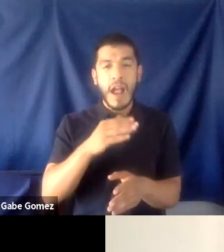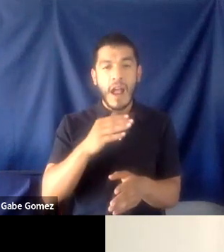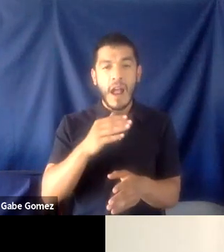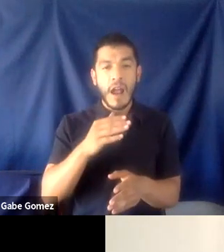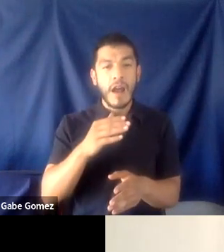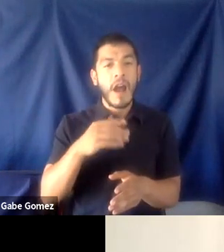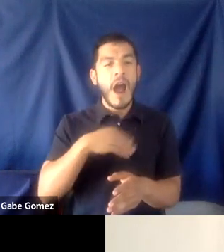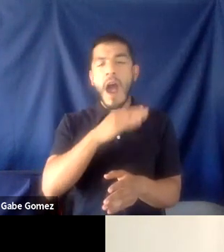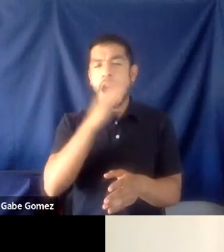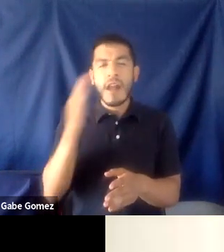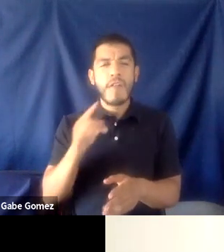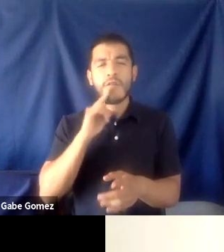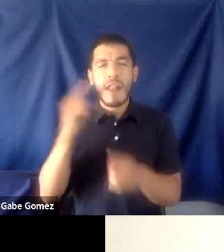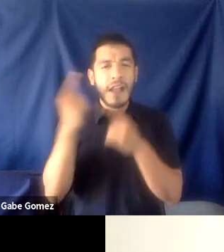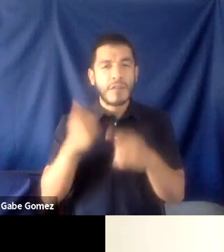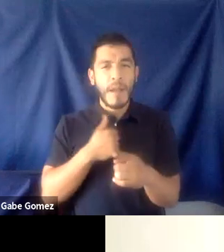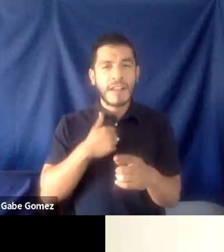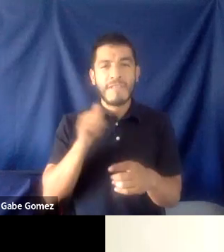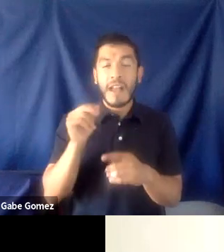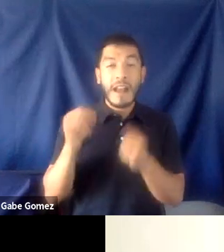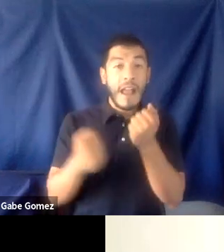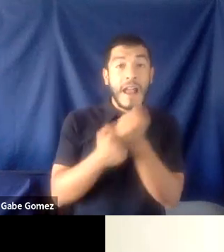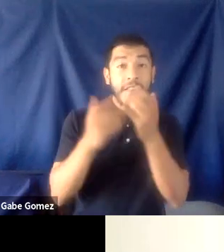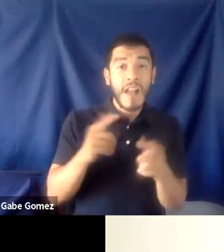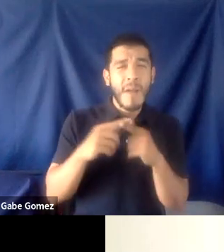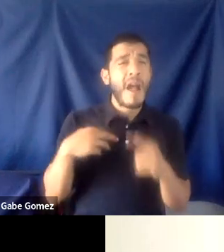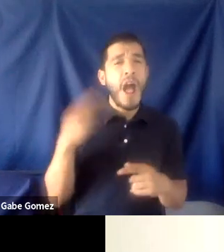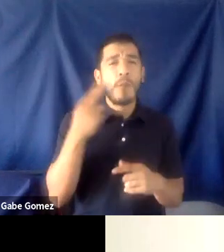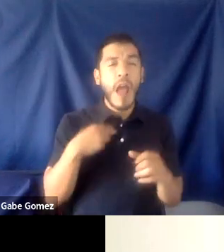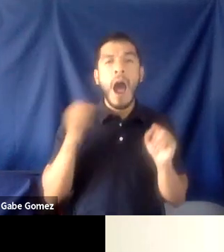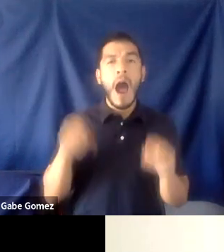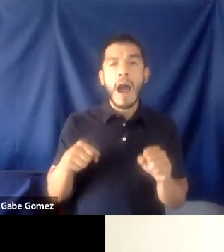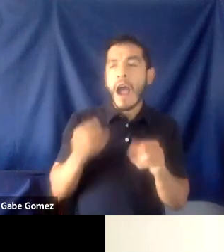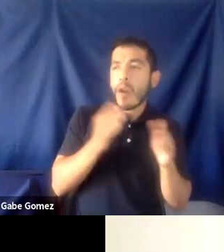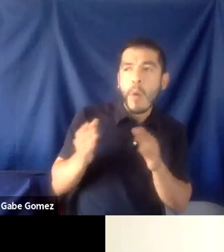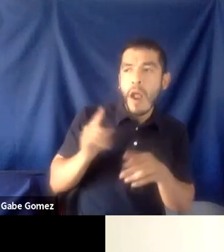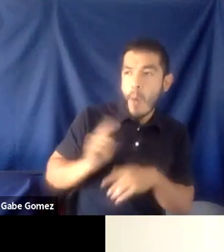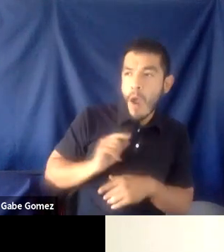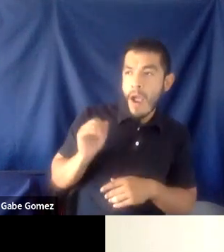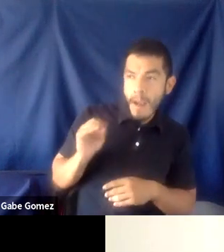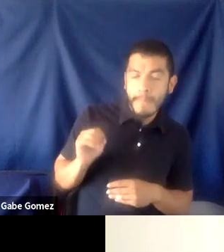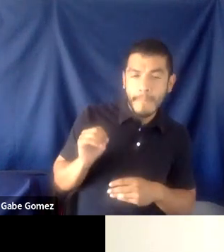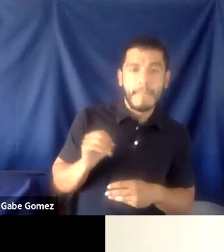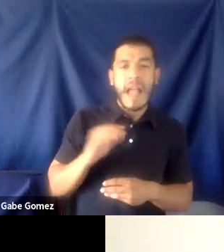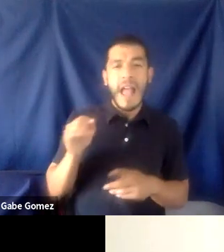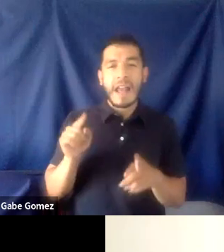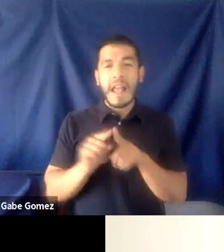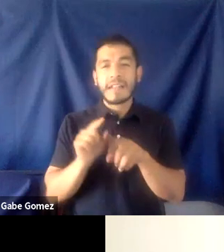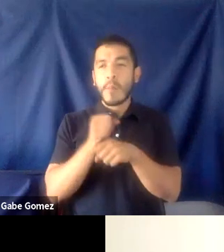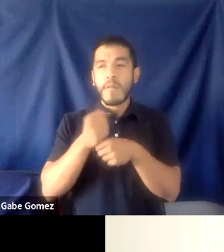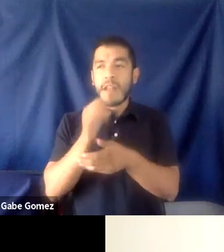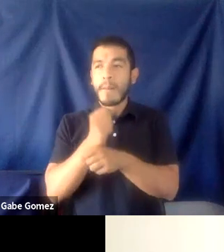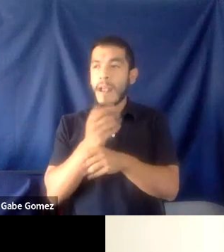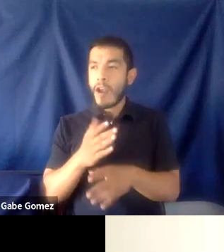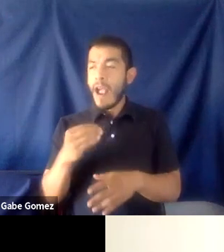activist, but I realized that I could organize where I'm at, and to me, that's as a filmmaker and sort of my community in that